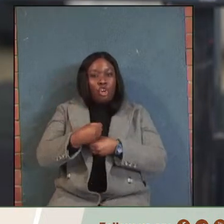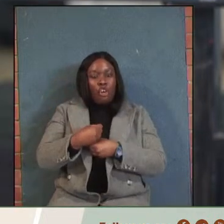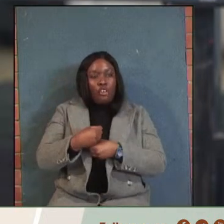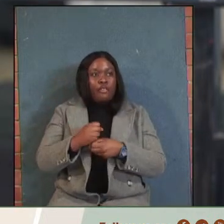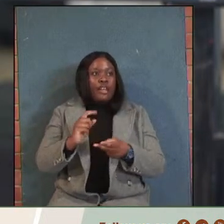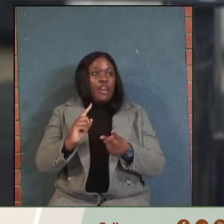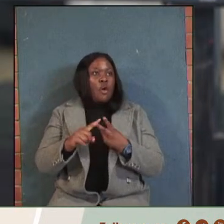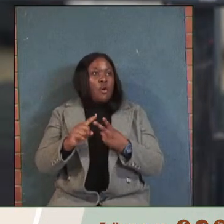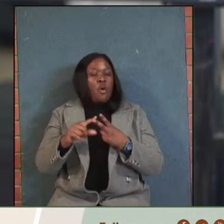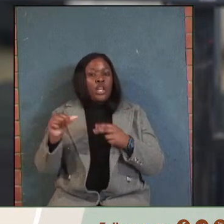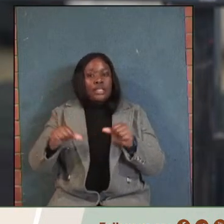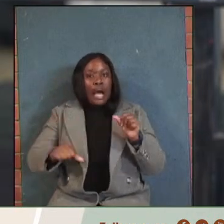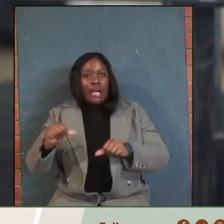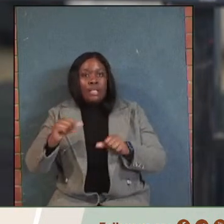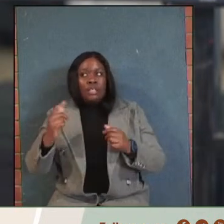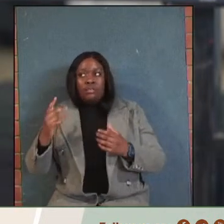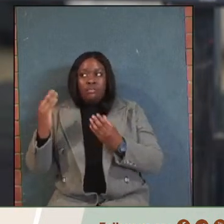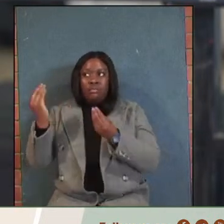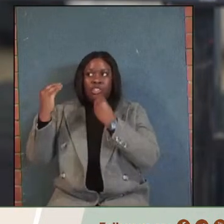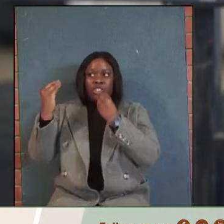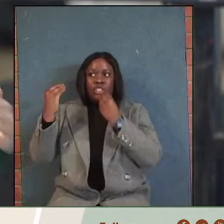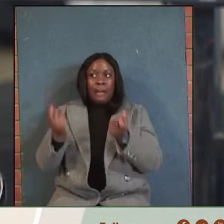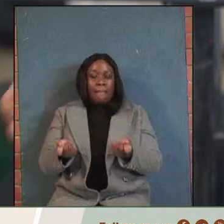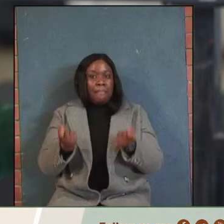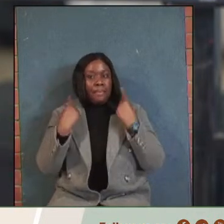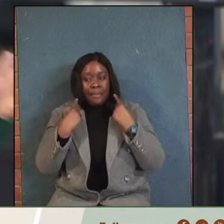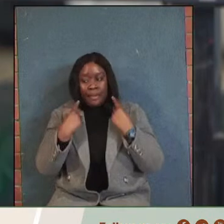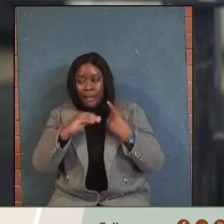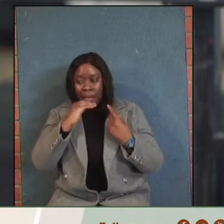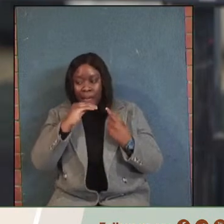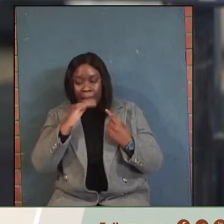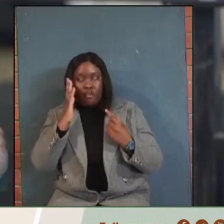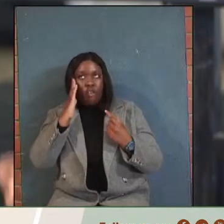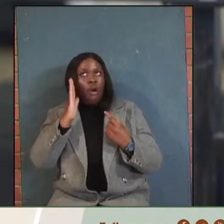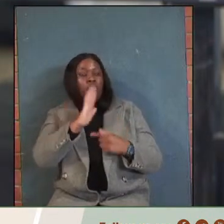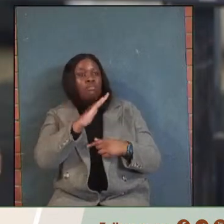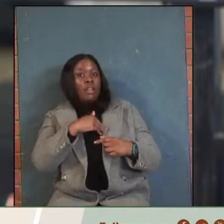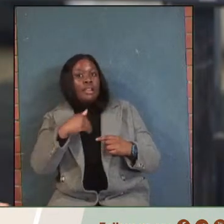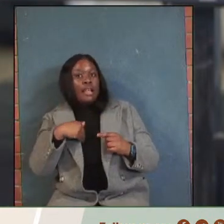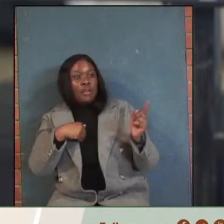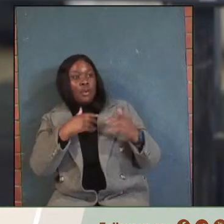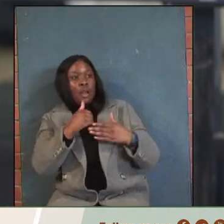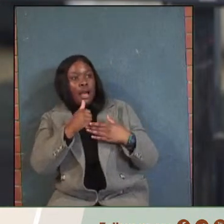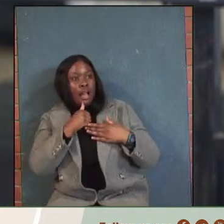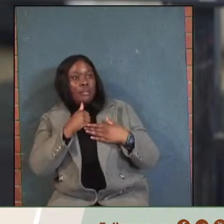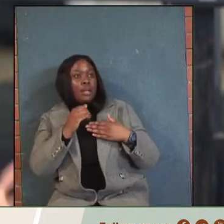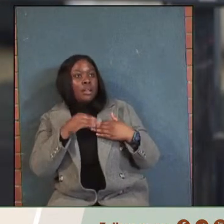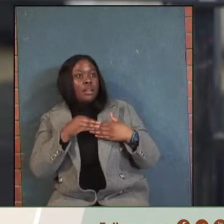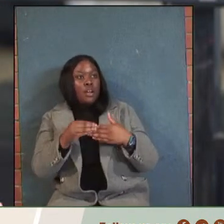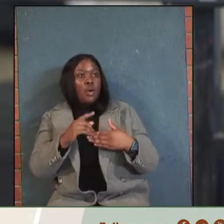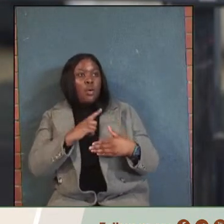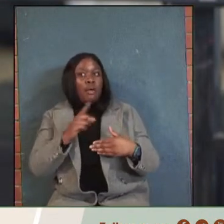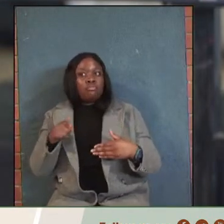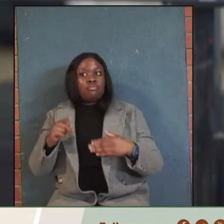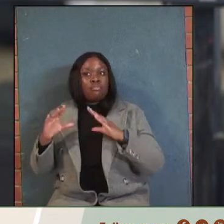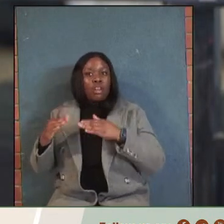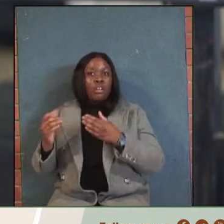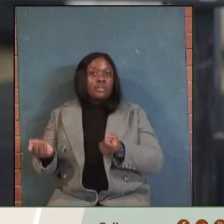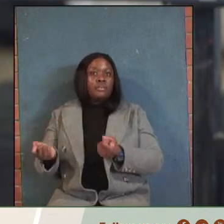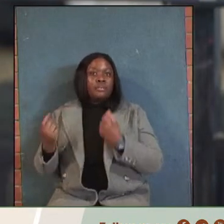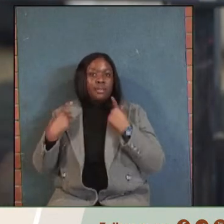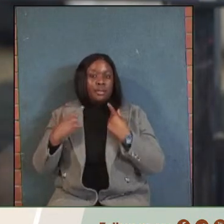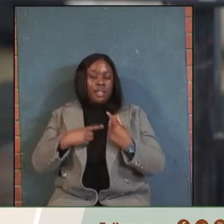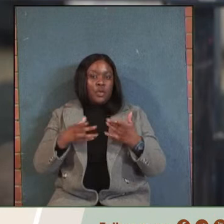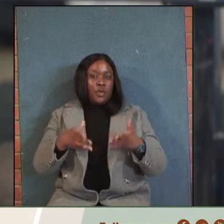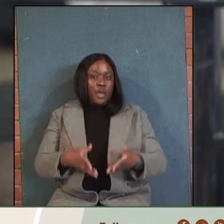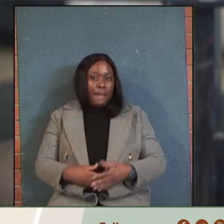have an aftercare to go to, you know, this lady's going to help me or this mister is going to help me go through and this and that because I couldn't grasp it in class. And that's what we, again,